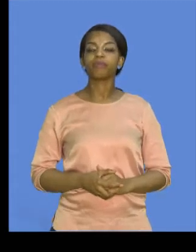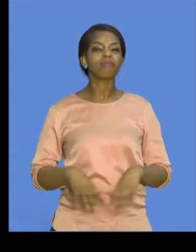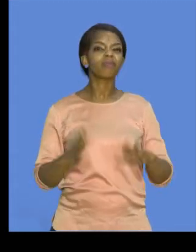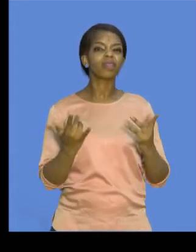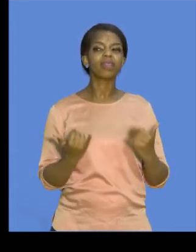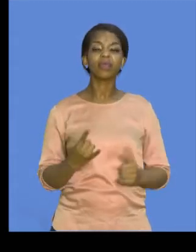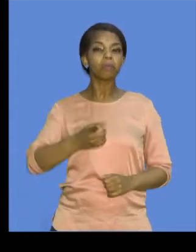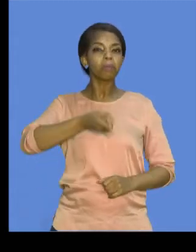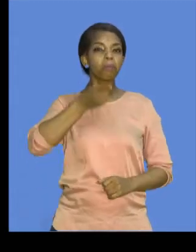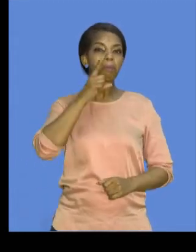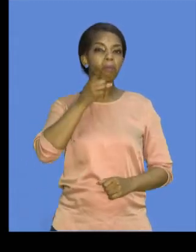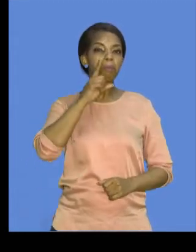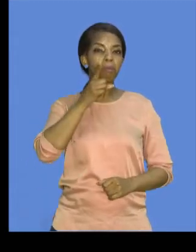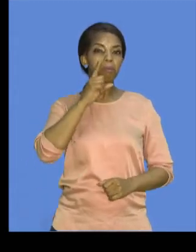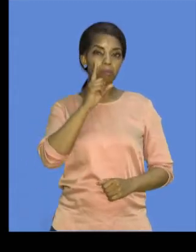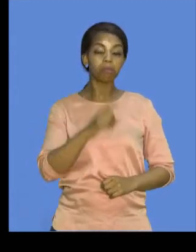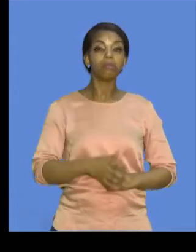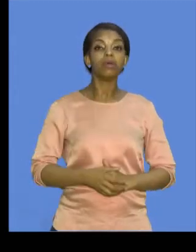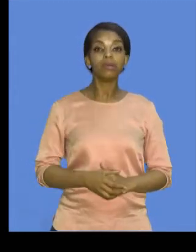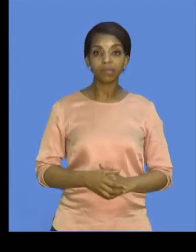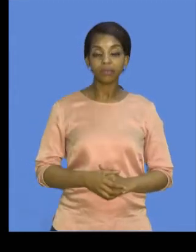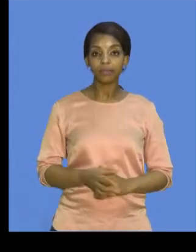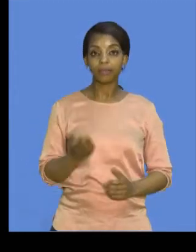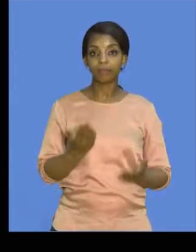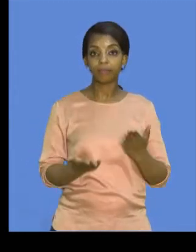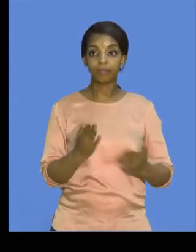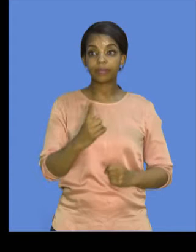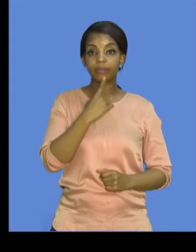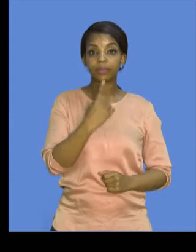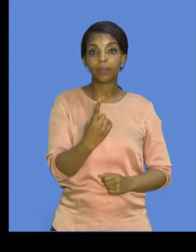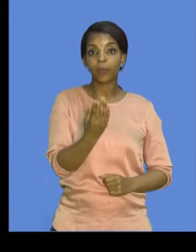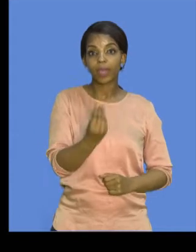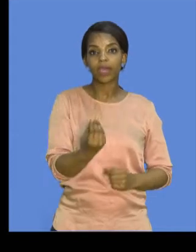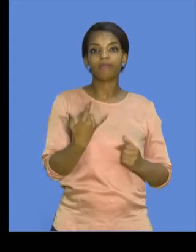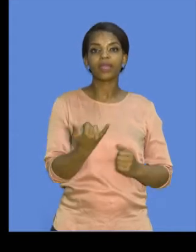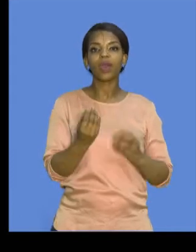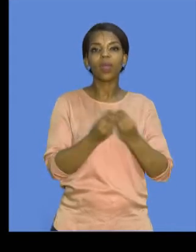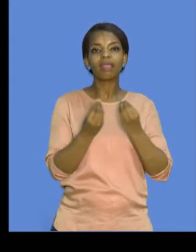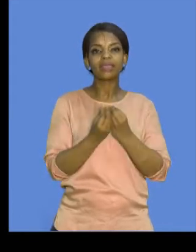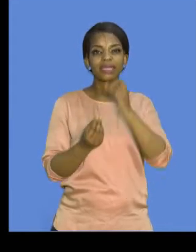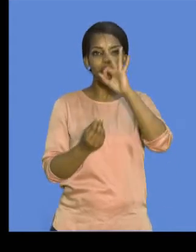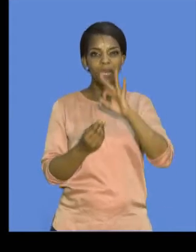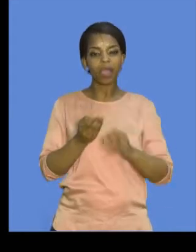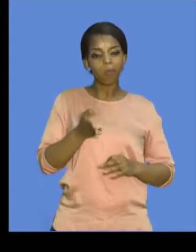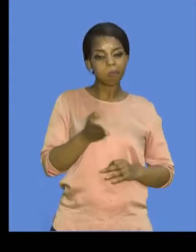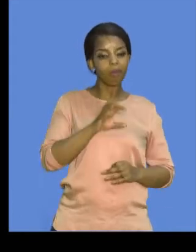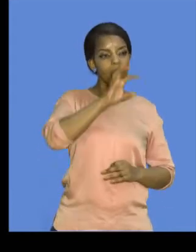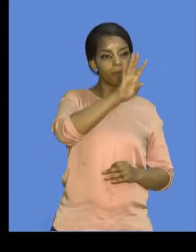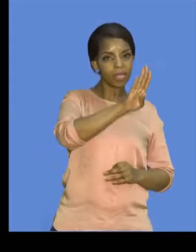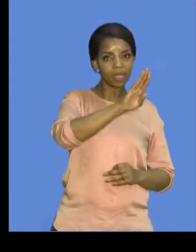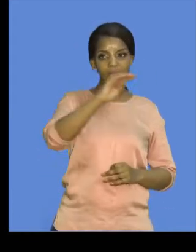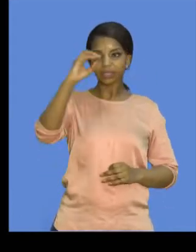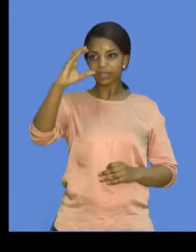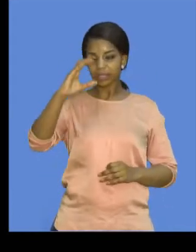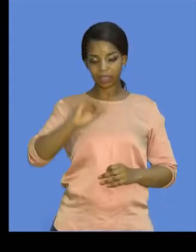if we also look at, if we say, for argument's sake, we've got three now charged objects. In this case, we've